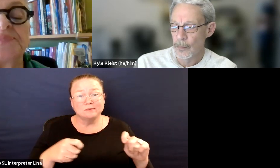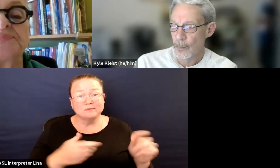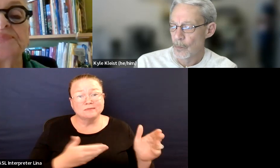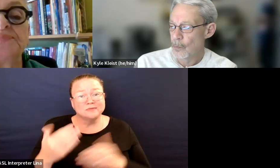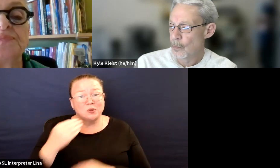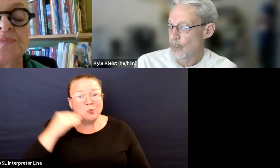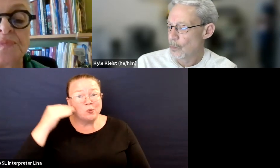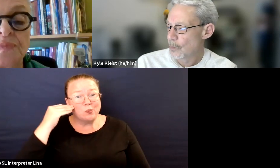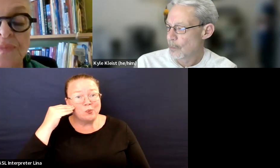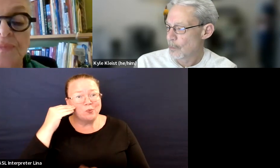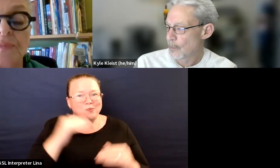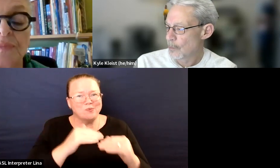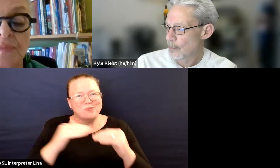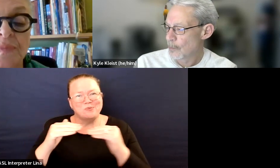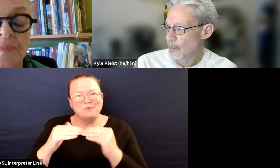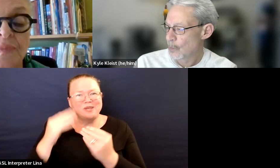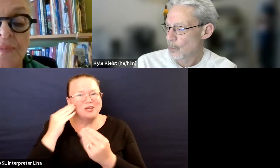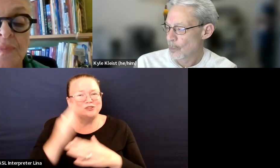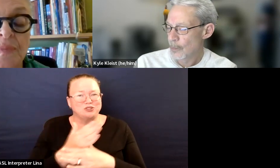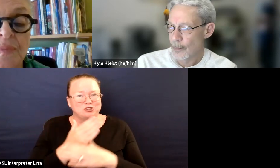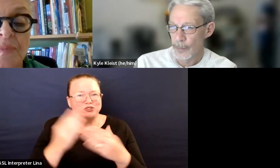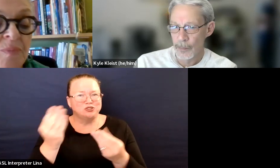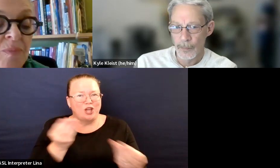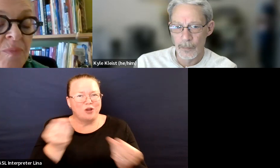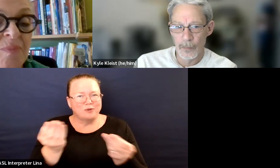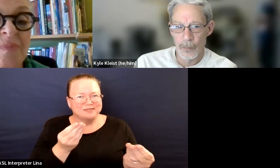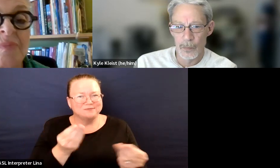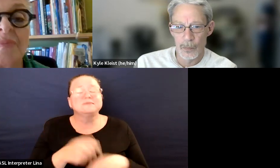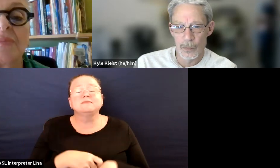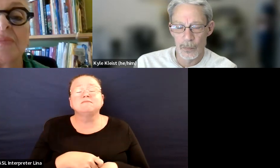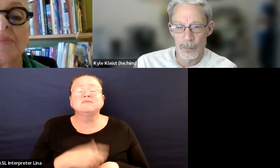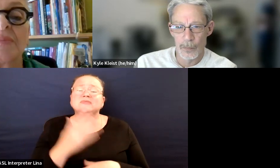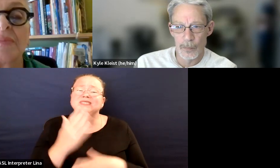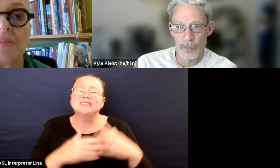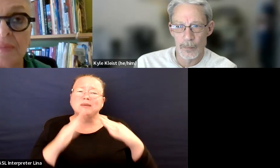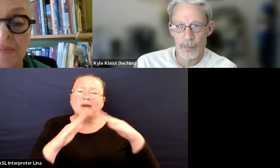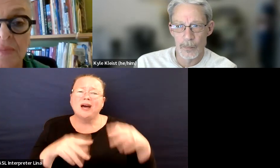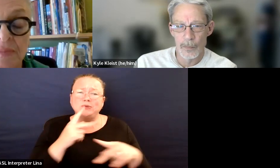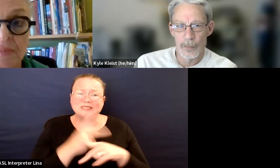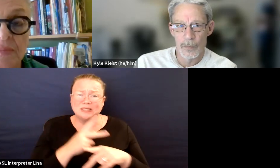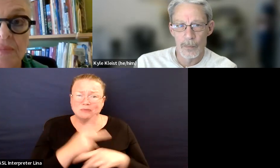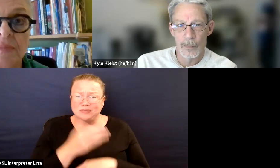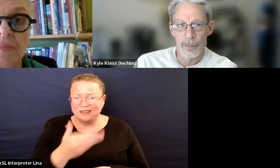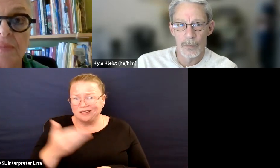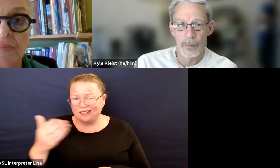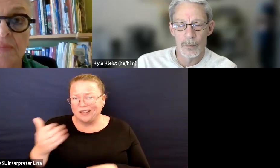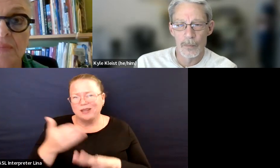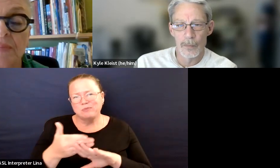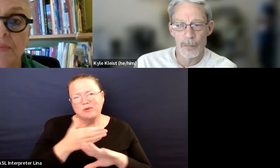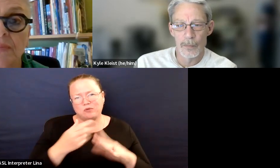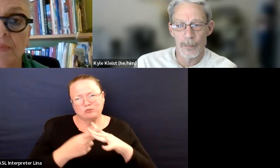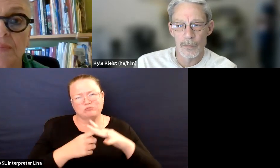home, and peer sharing. I want to mention a few housekeeping items before we get